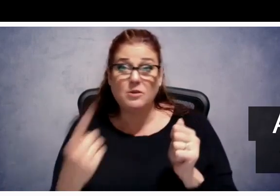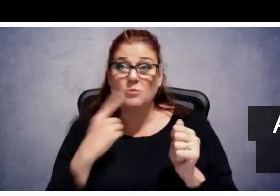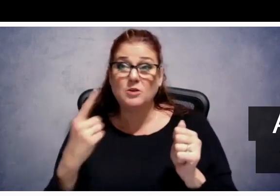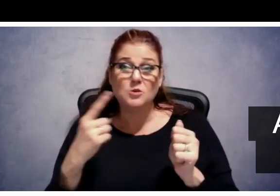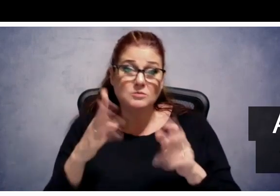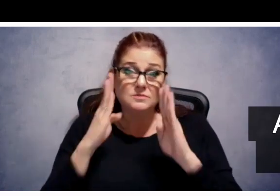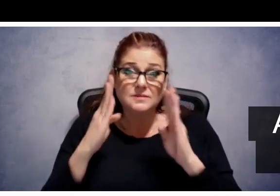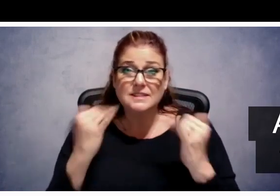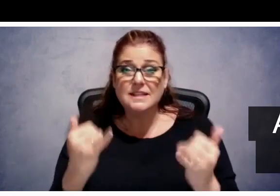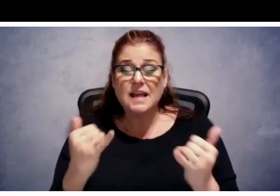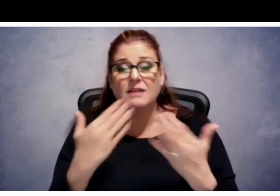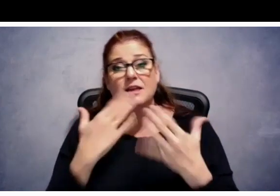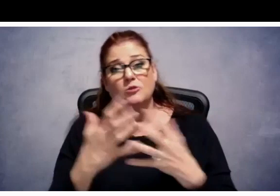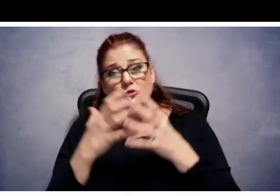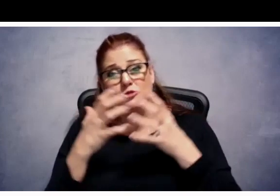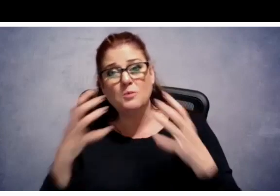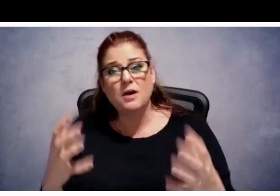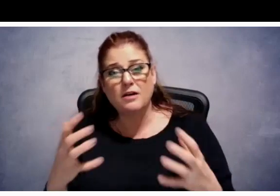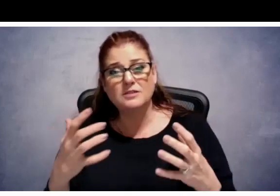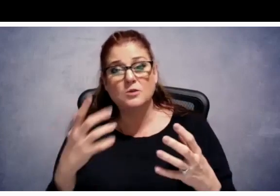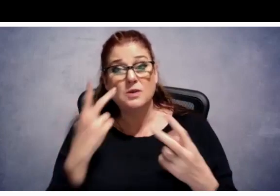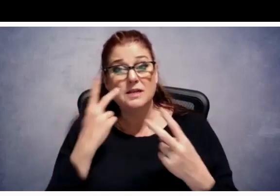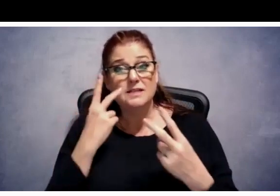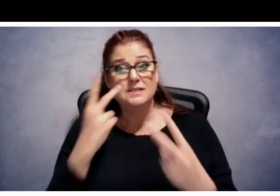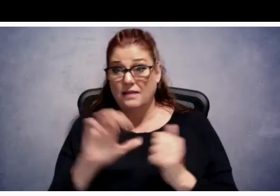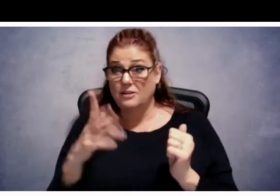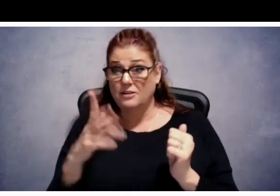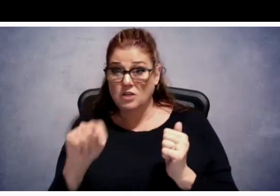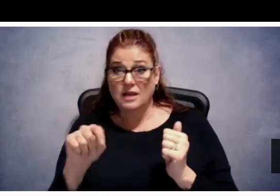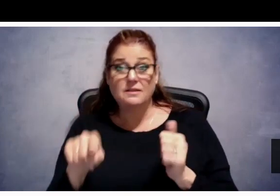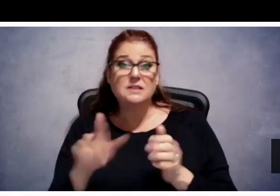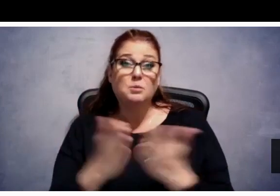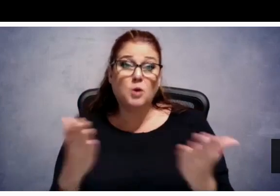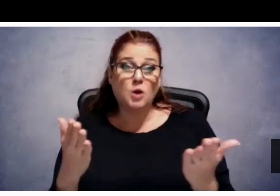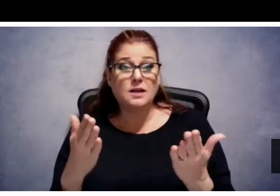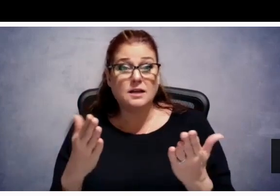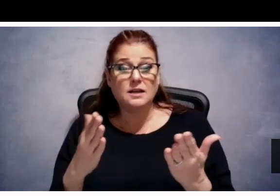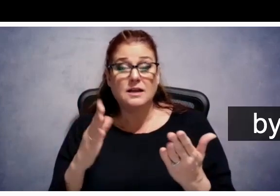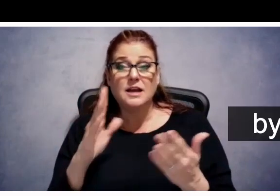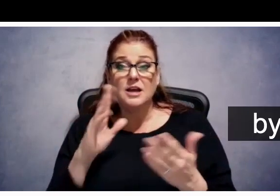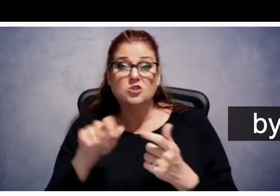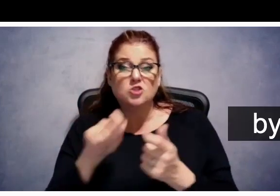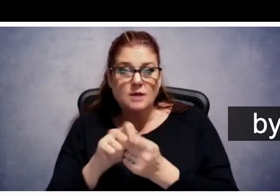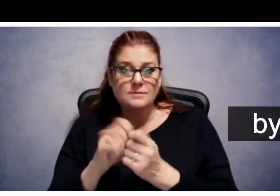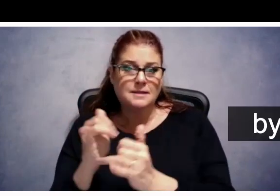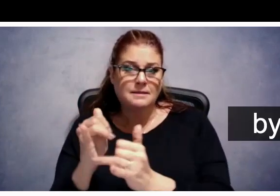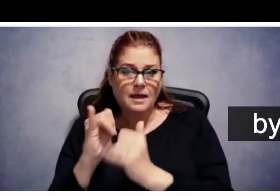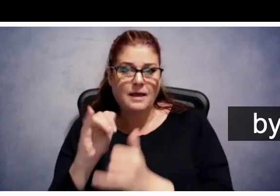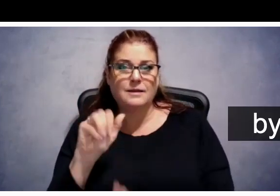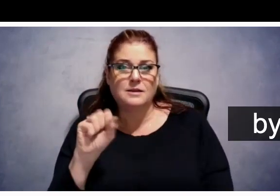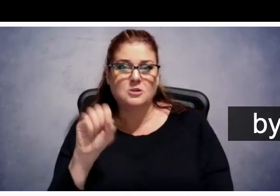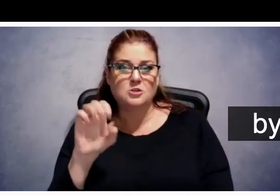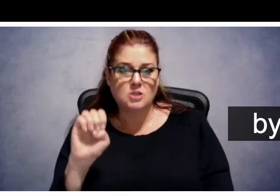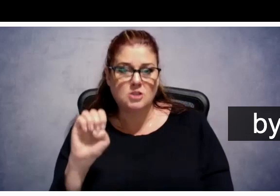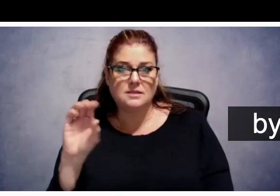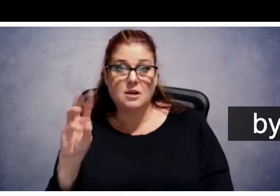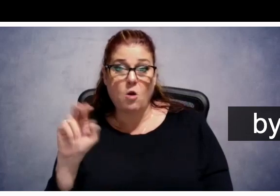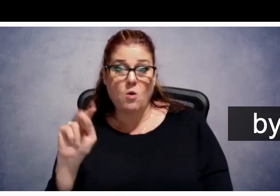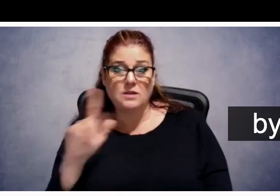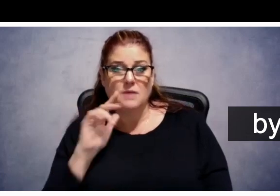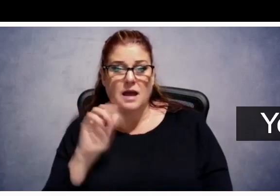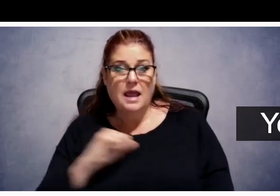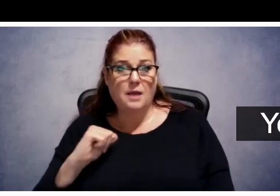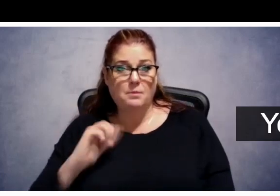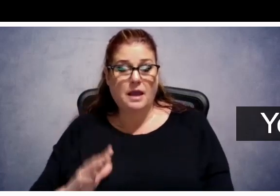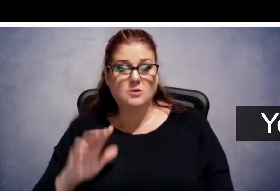in today, thank you so much. As you can see in the chat, this book is Just Like Jesse Owens by Ambassador Andrew Young, as